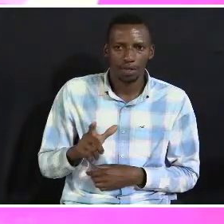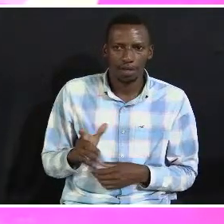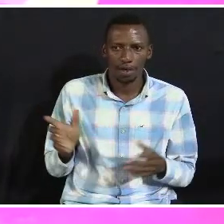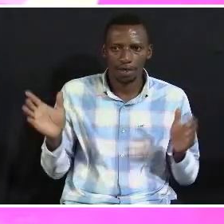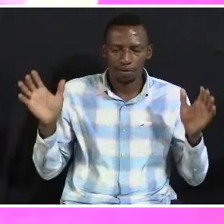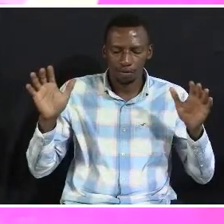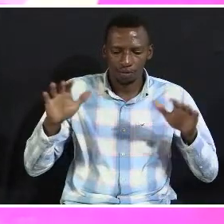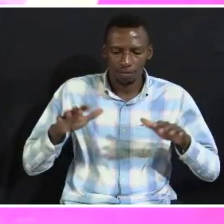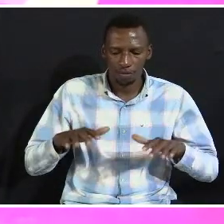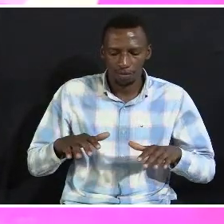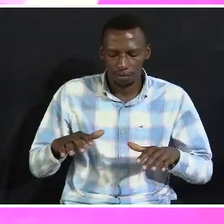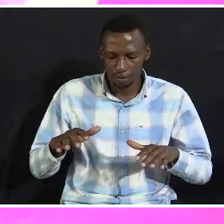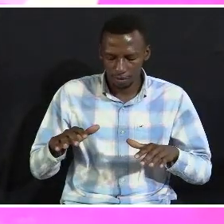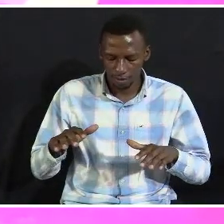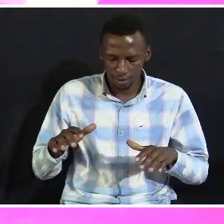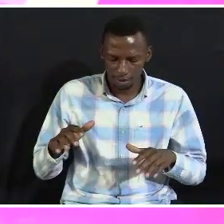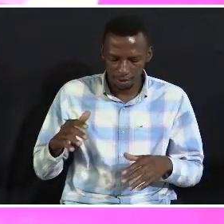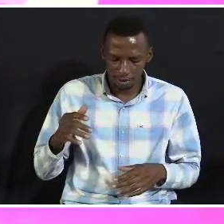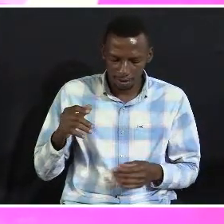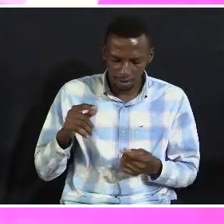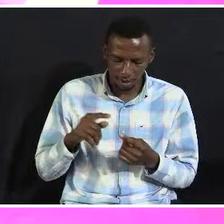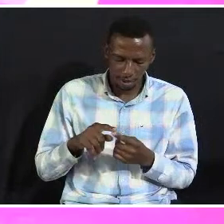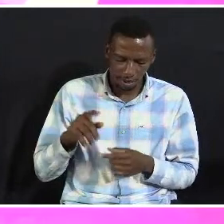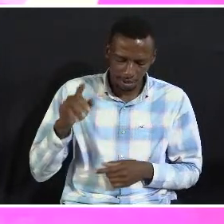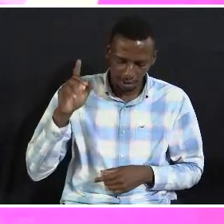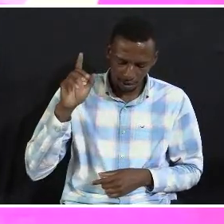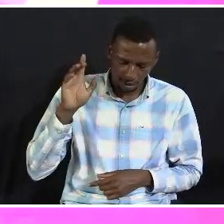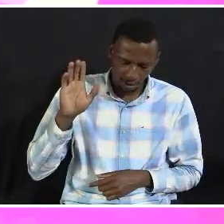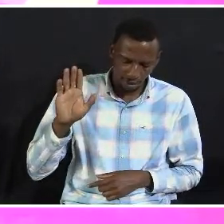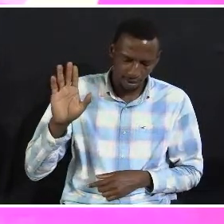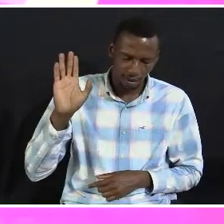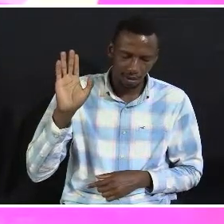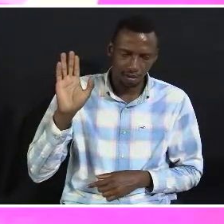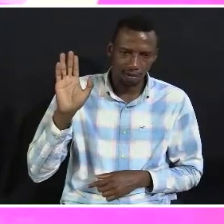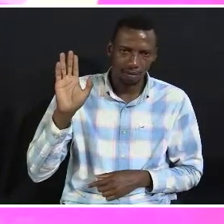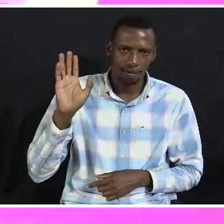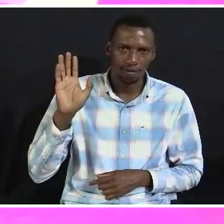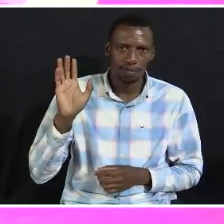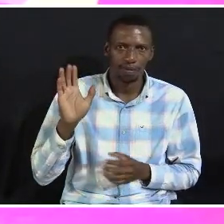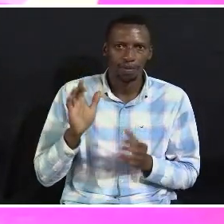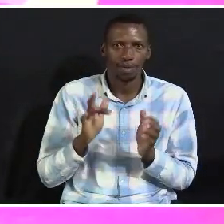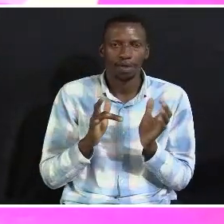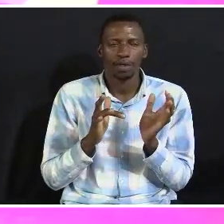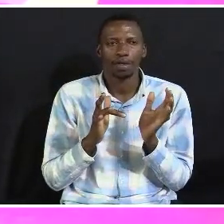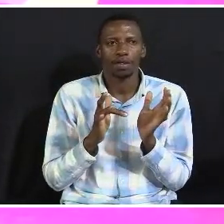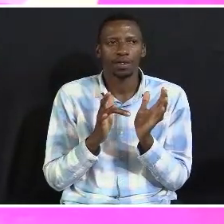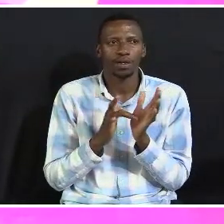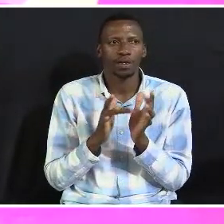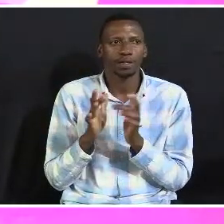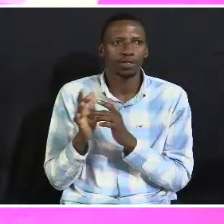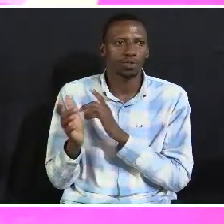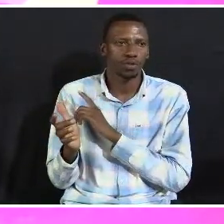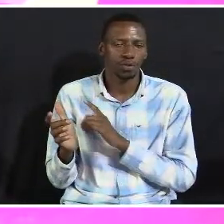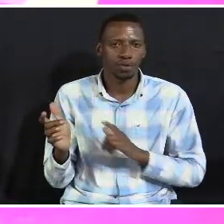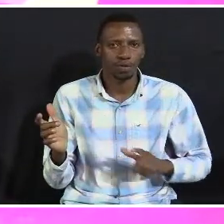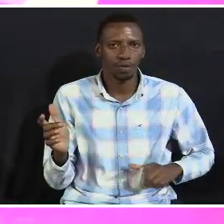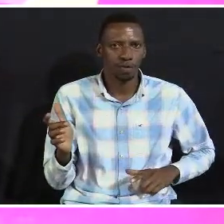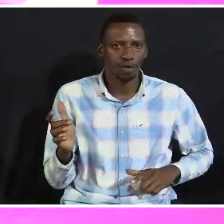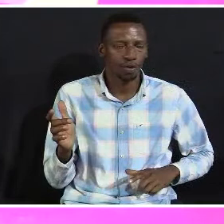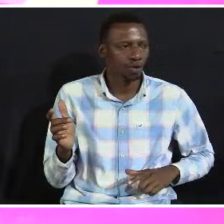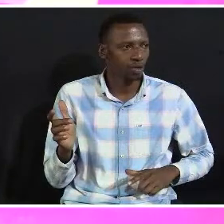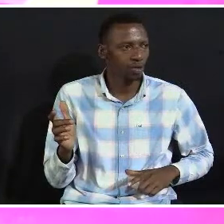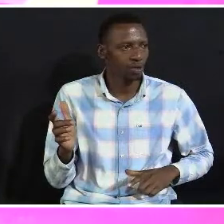I humbly ask thy cross I bow. Save me,